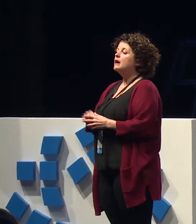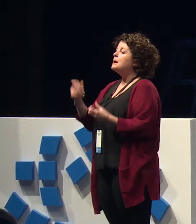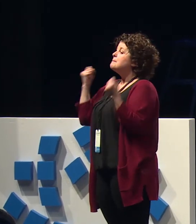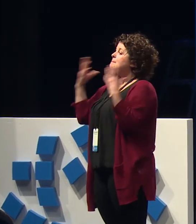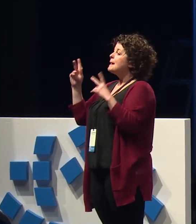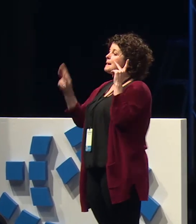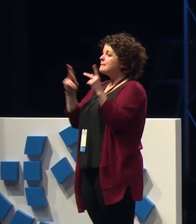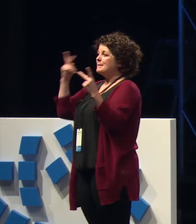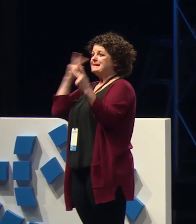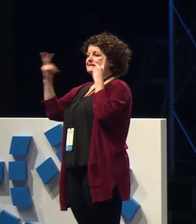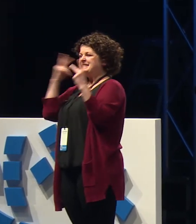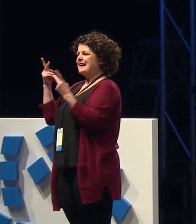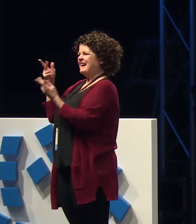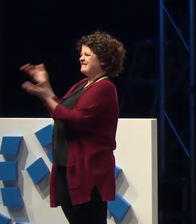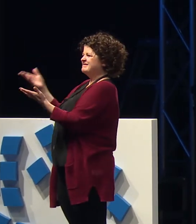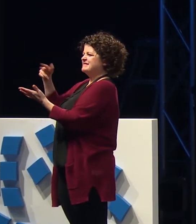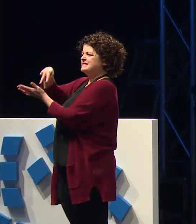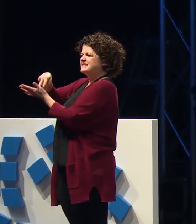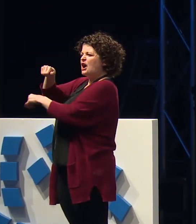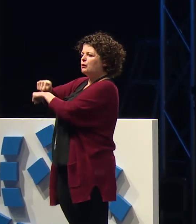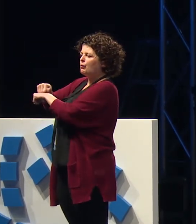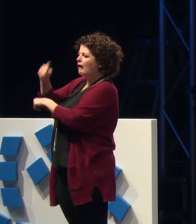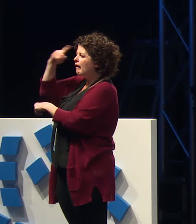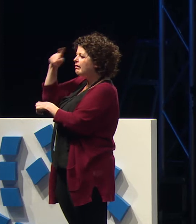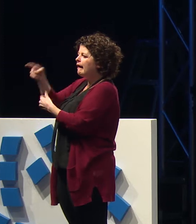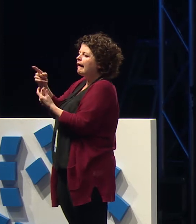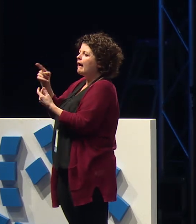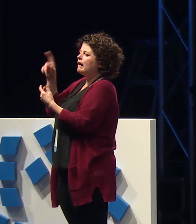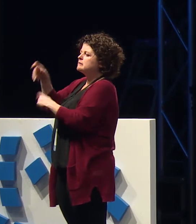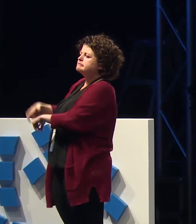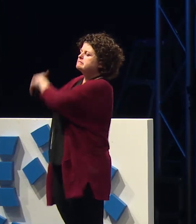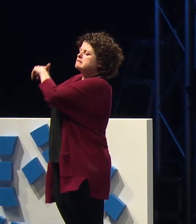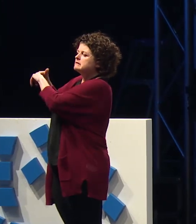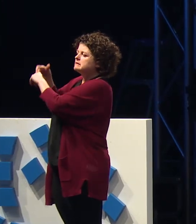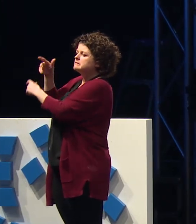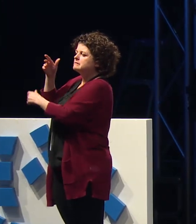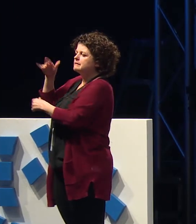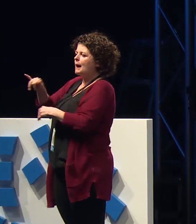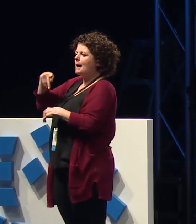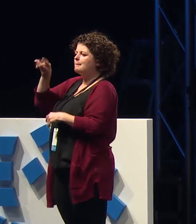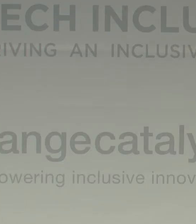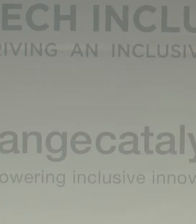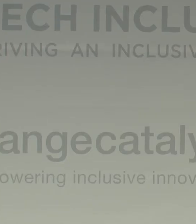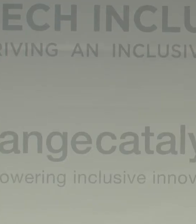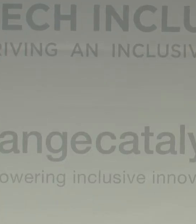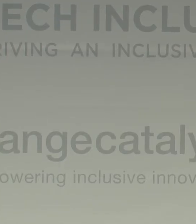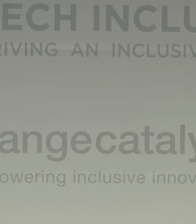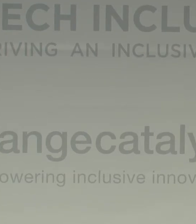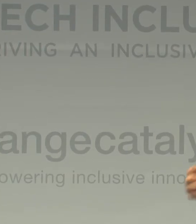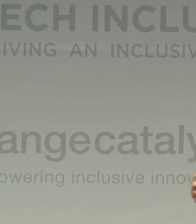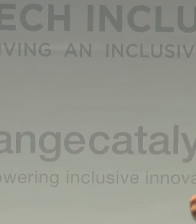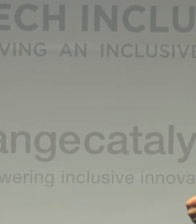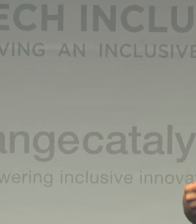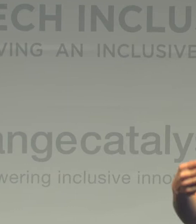people see what Standing Rock was about as being just about stopping a pipeline and part of a pipeline. But really, in a way, that's almost